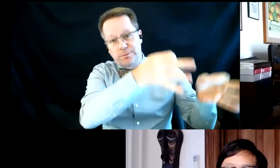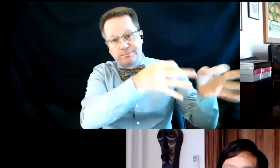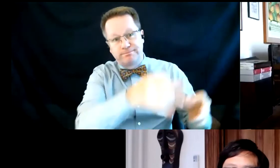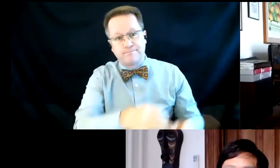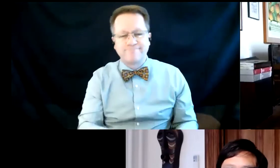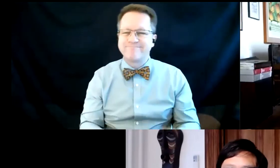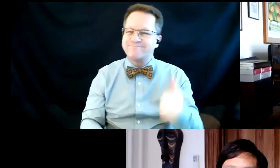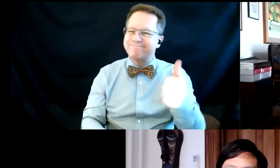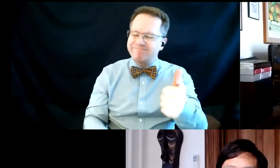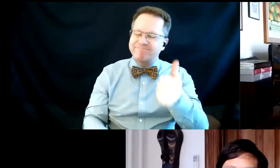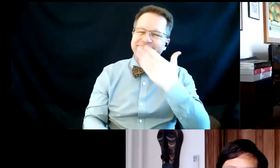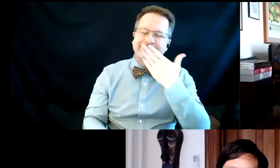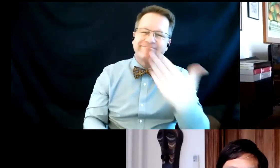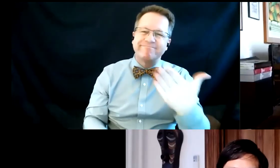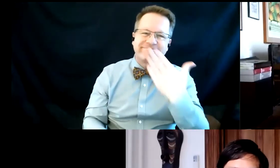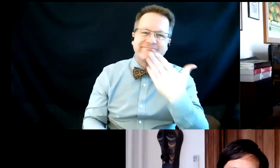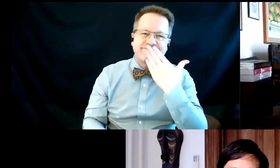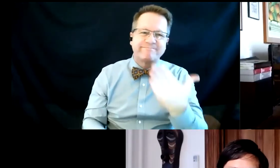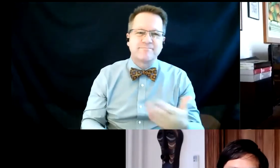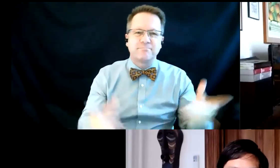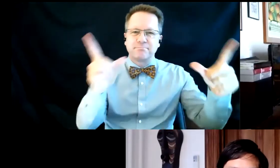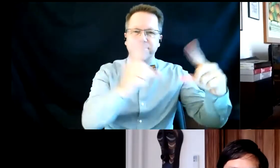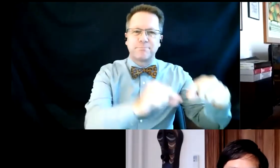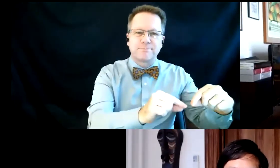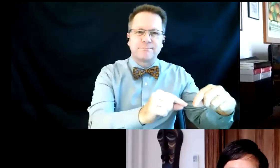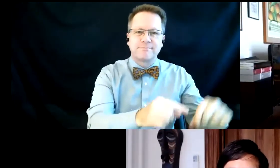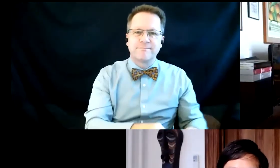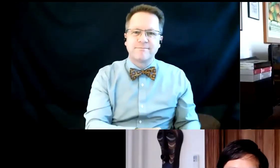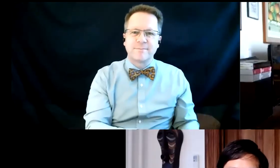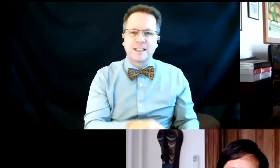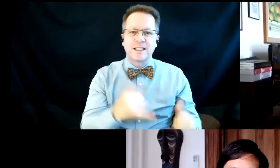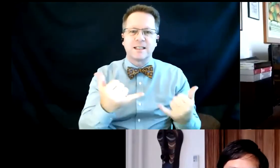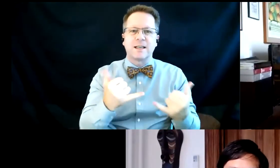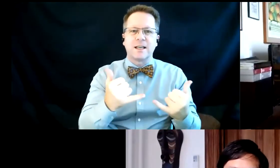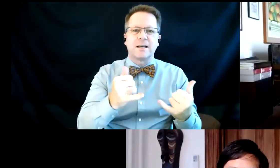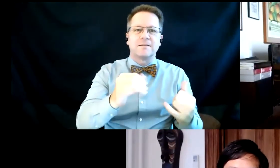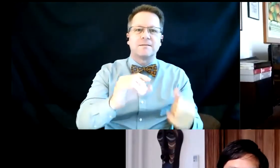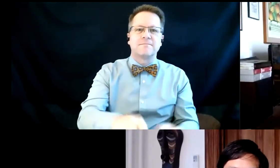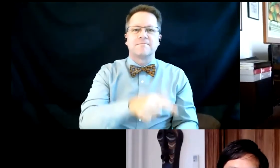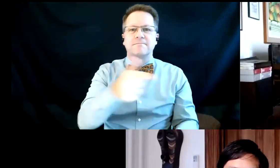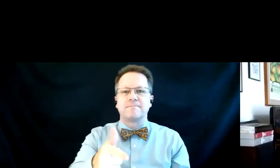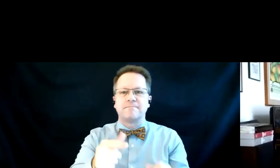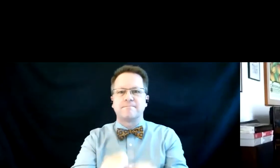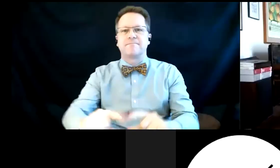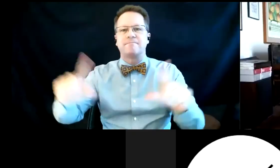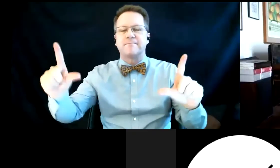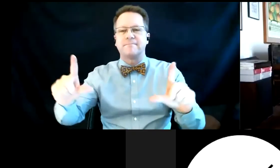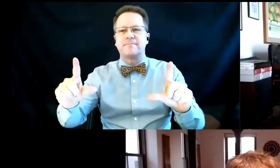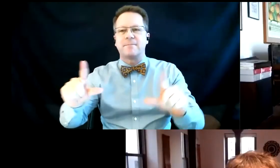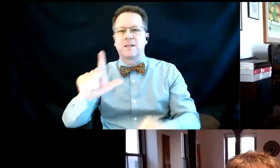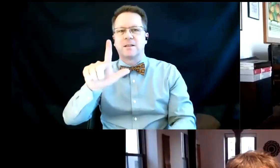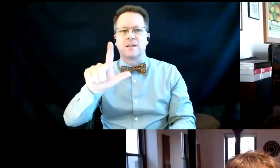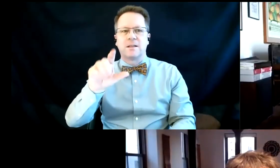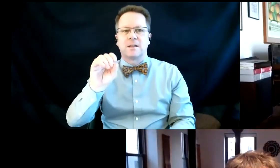We're gonna wave you off and bring you back for the Q&A. And now I want to bring on my colleague, Louise